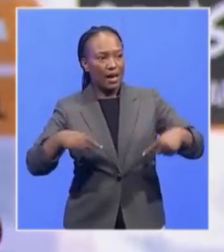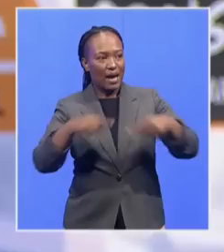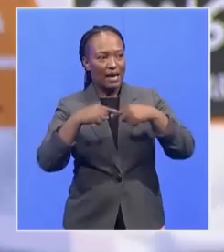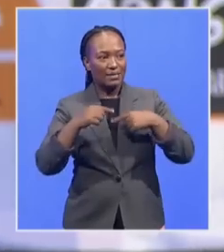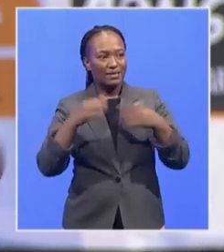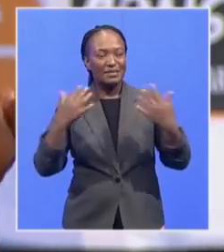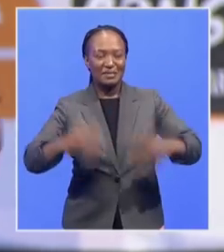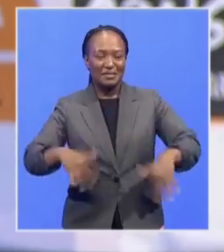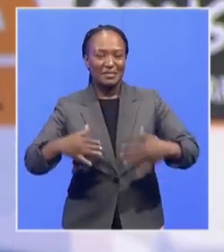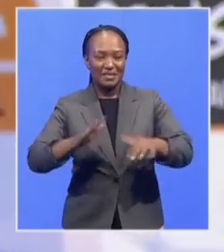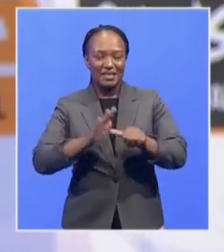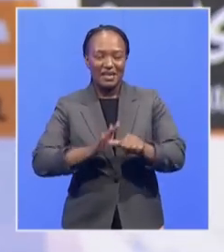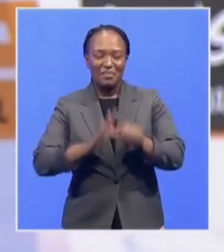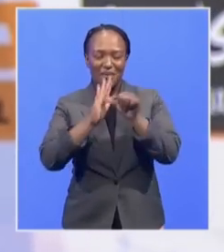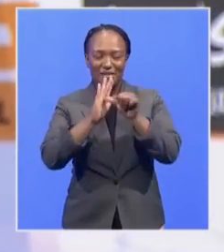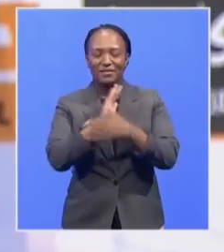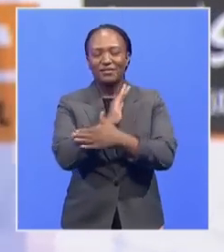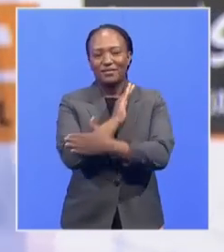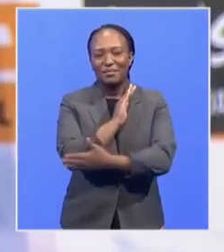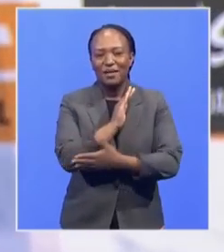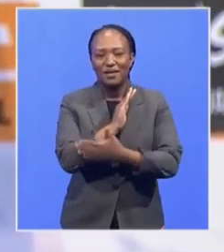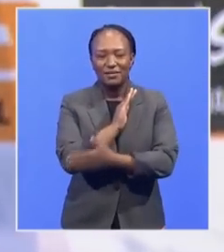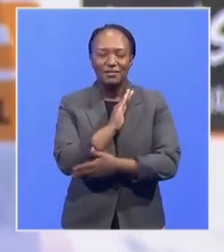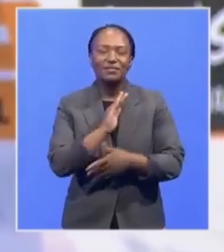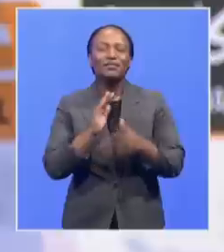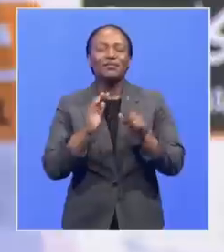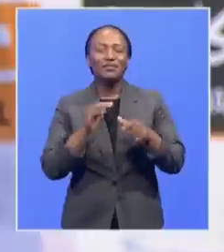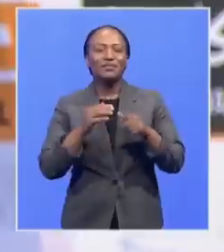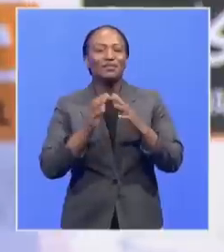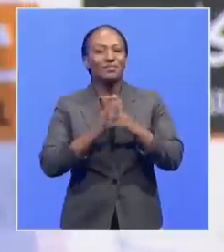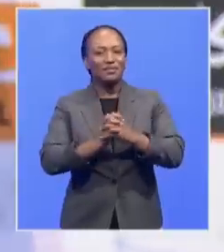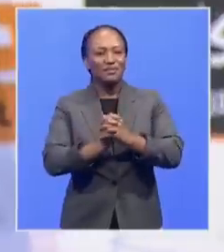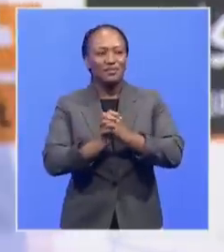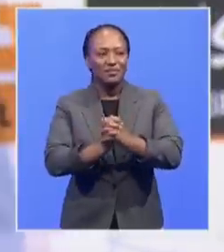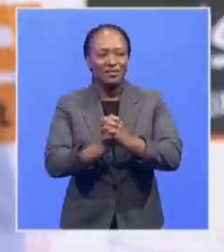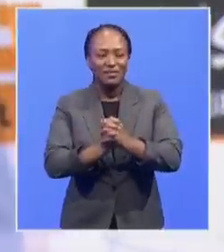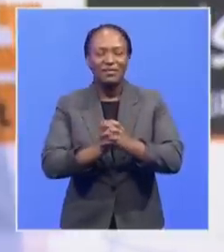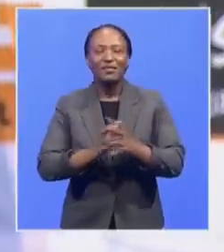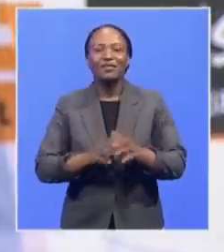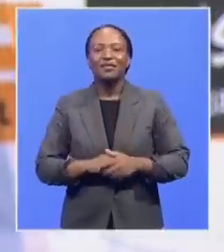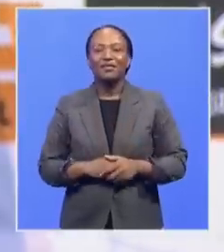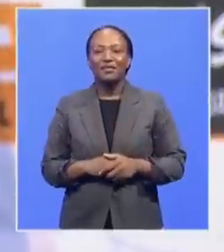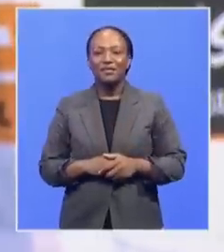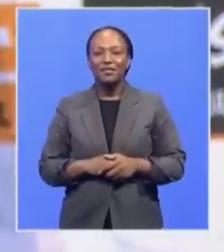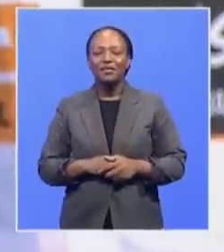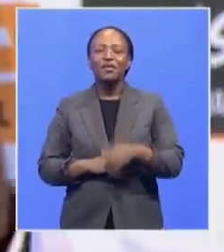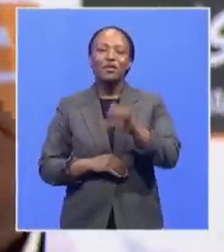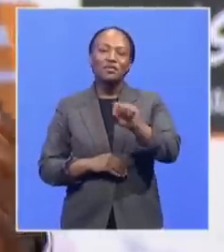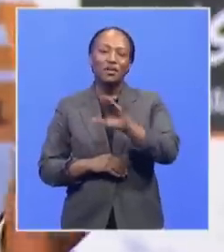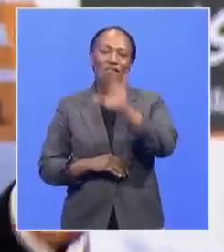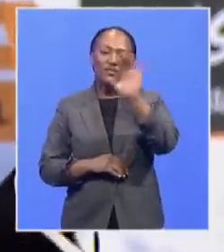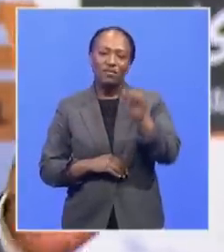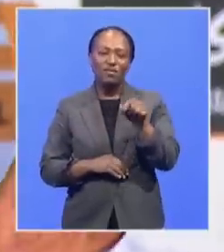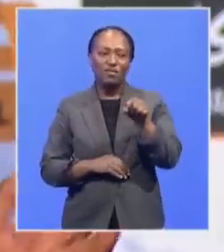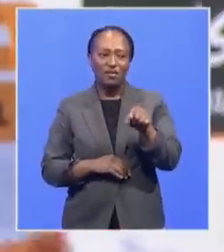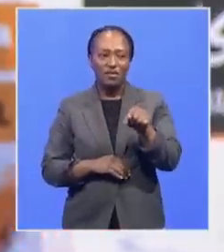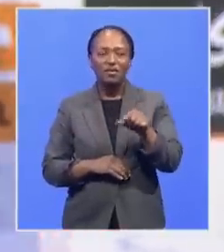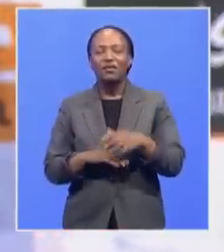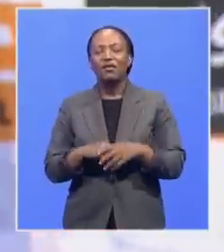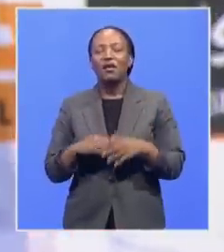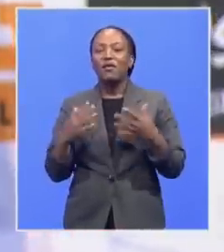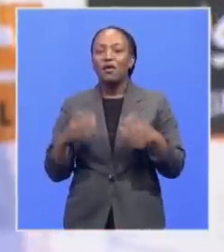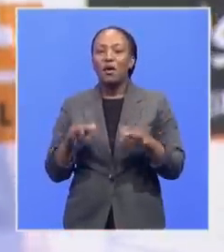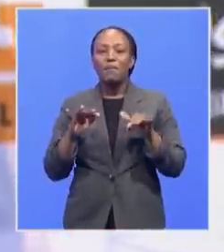country. Let us join hands to continue building this South Africa. Those who